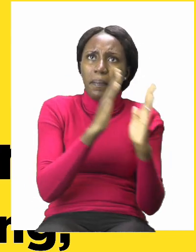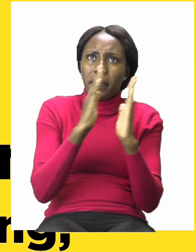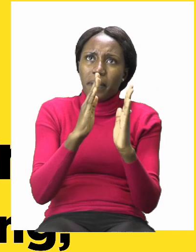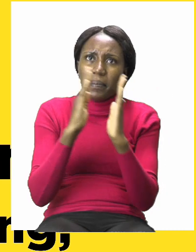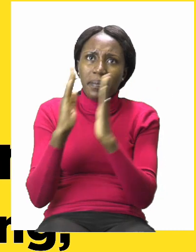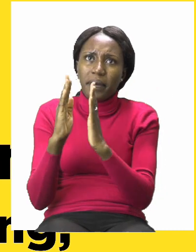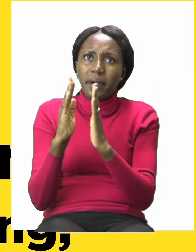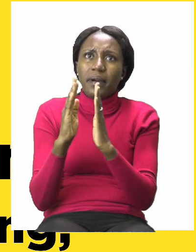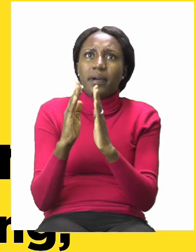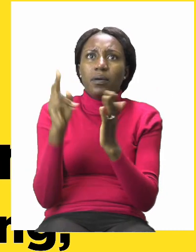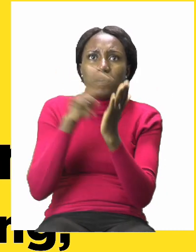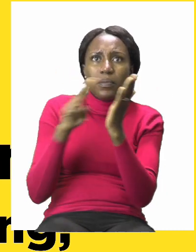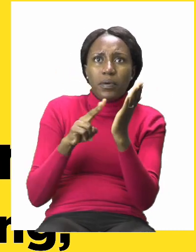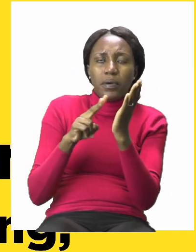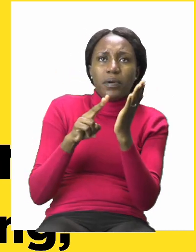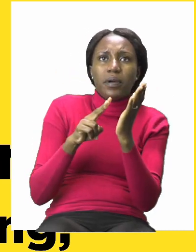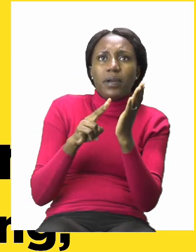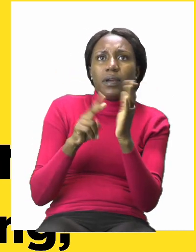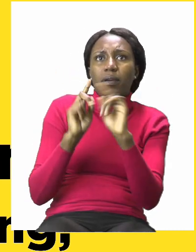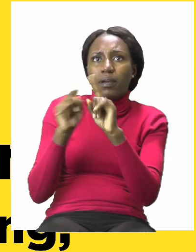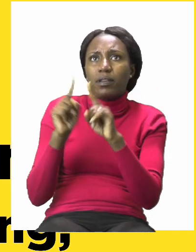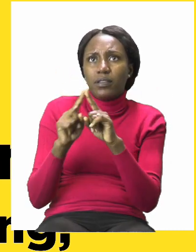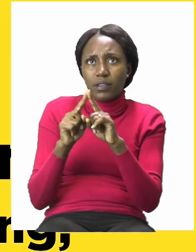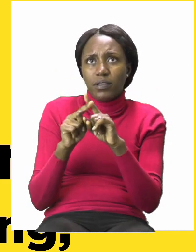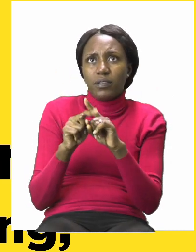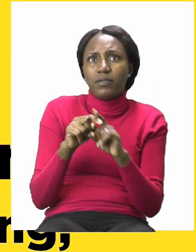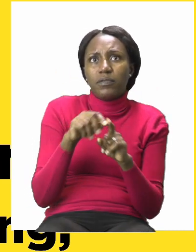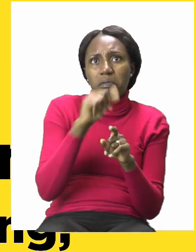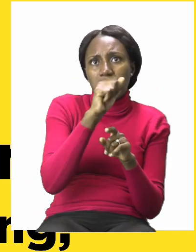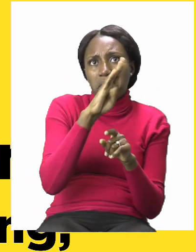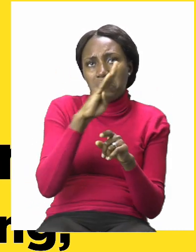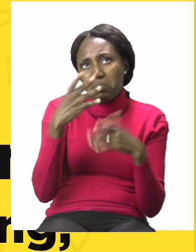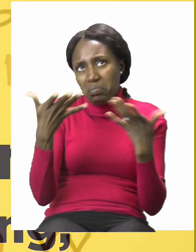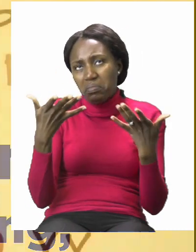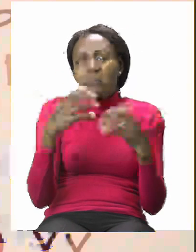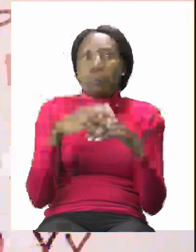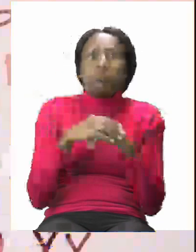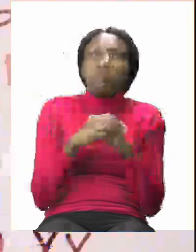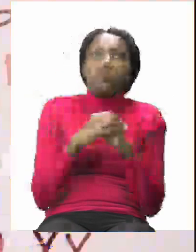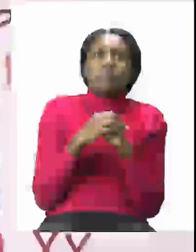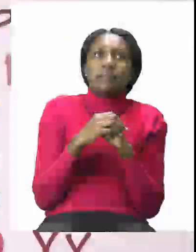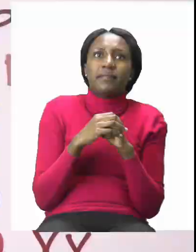and beginning sounds.